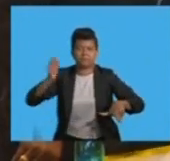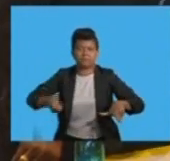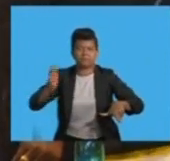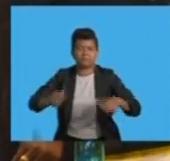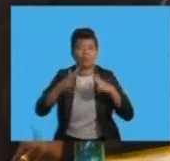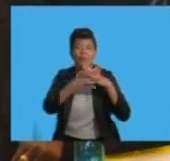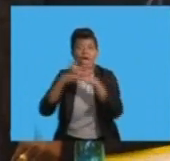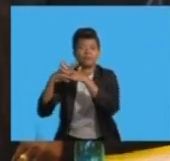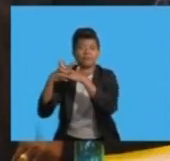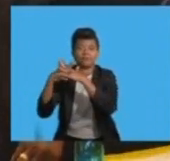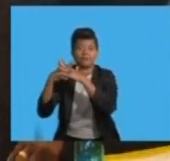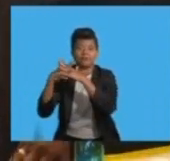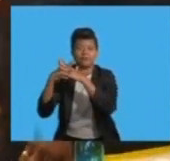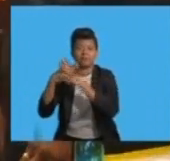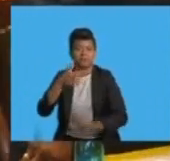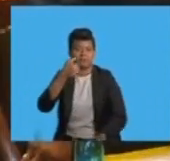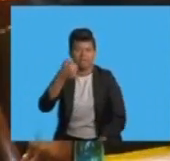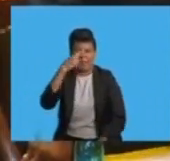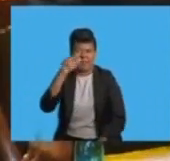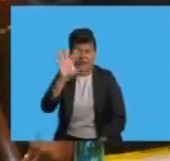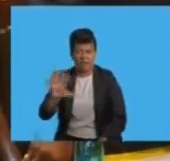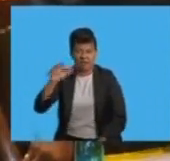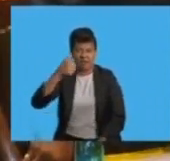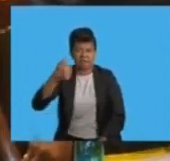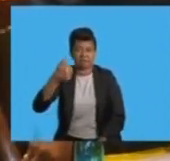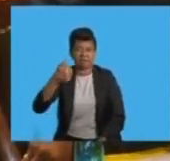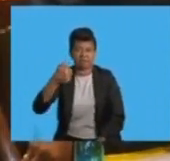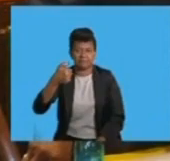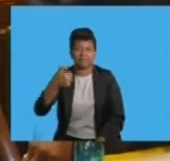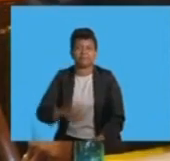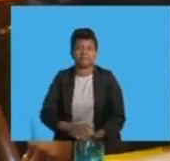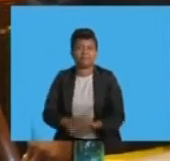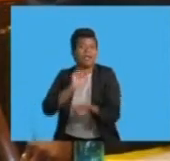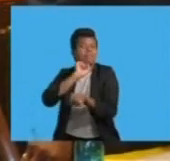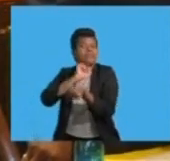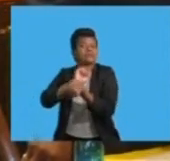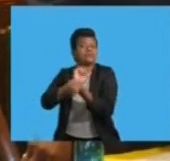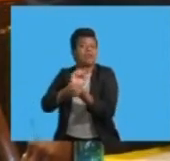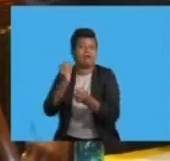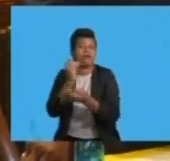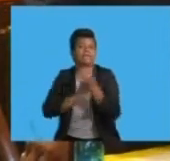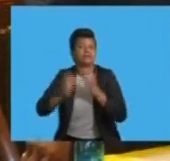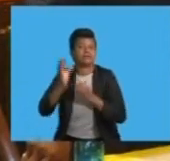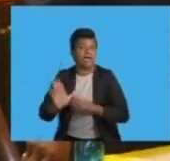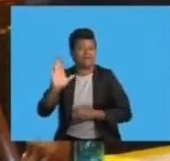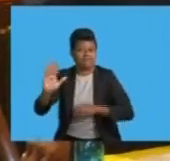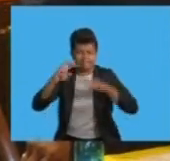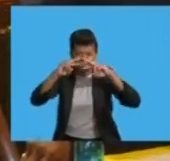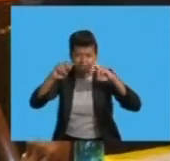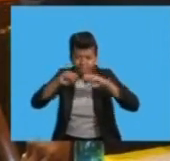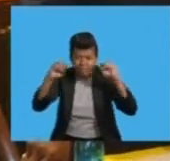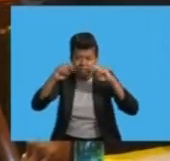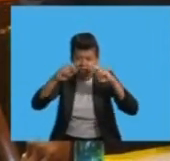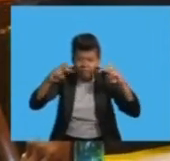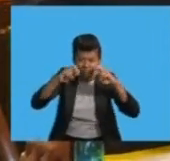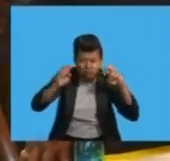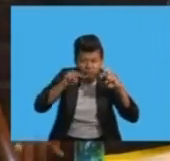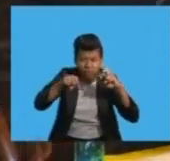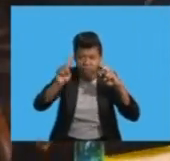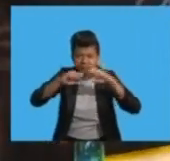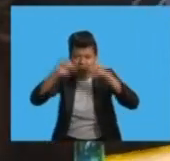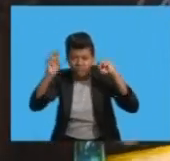about 6, and of course, 4 under investigations and